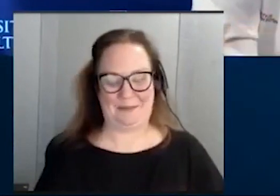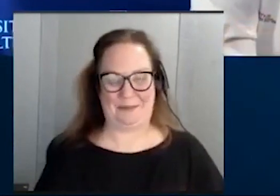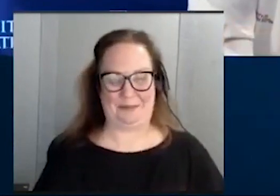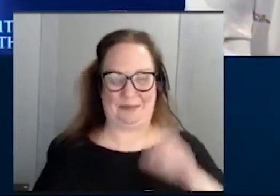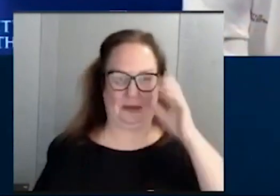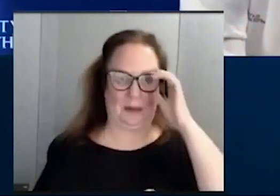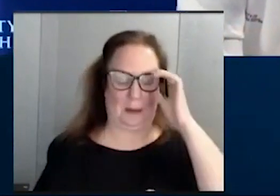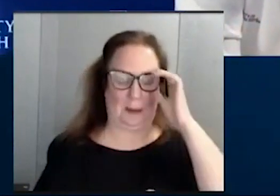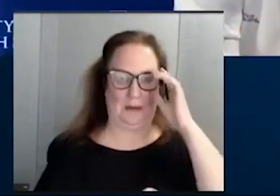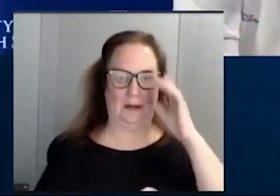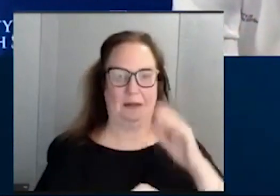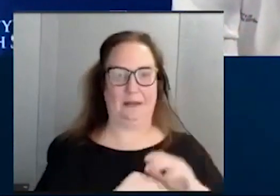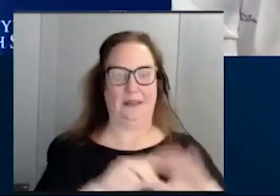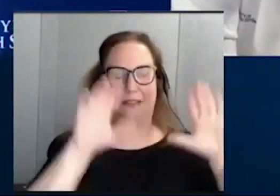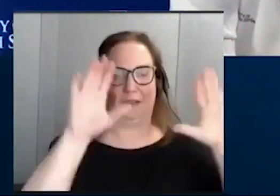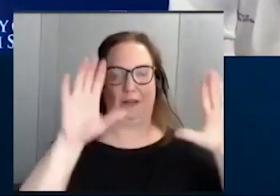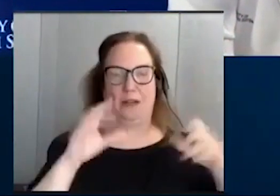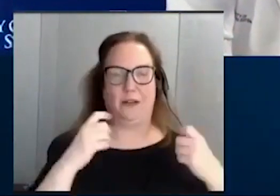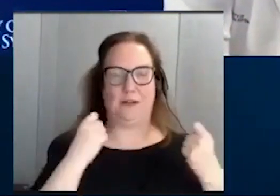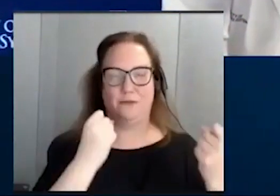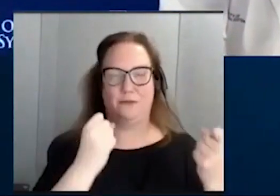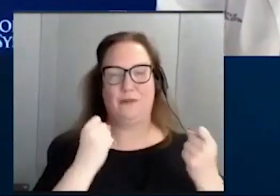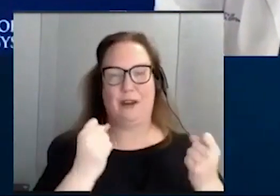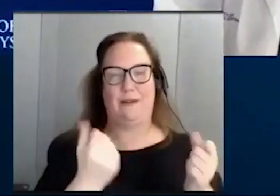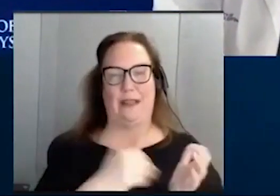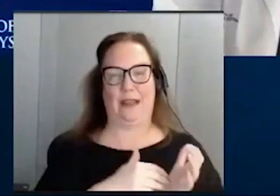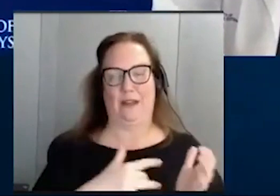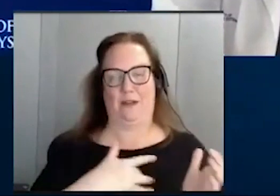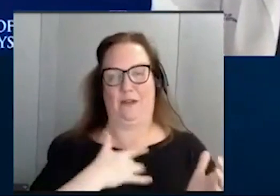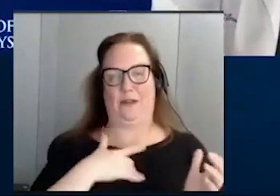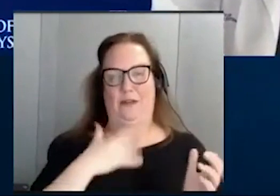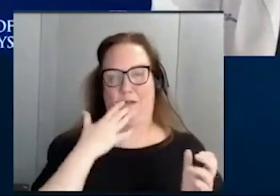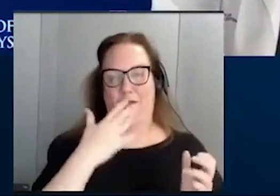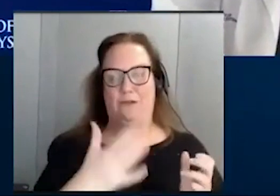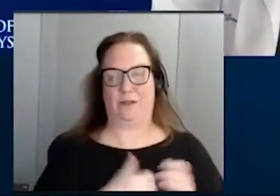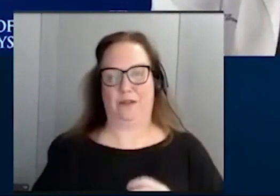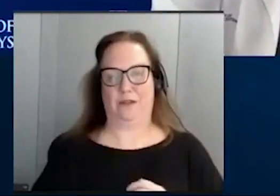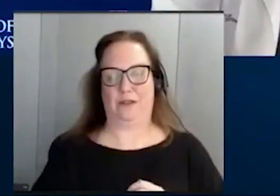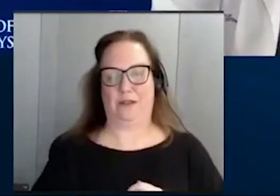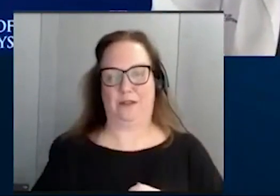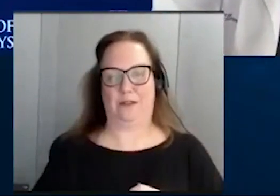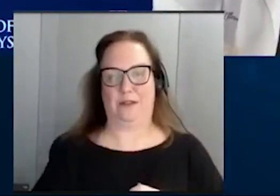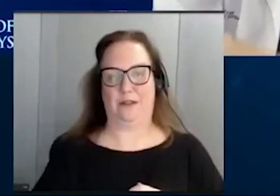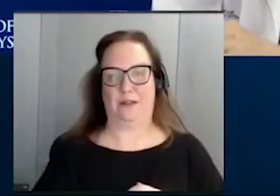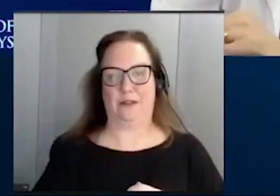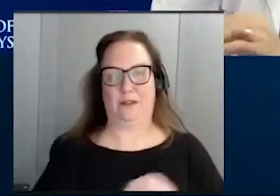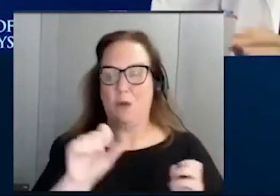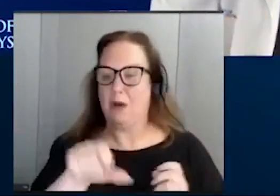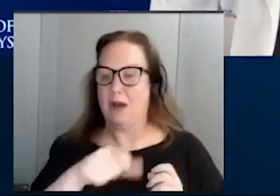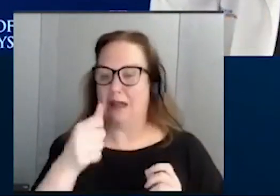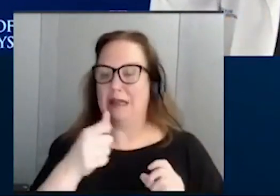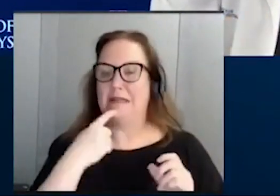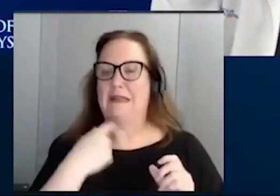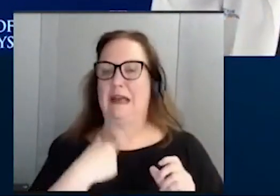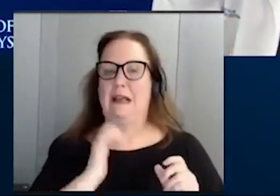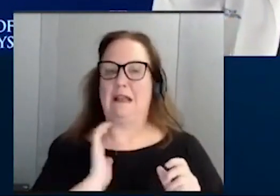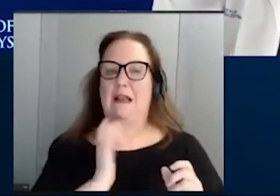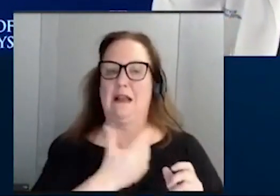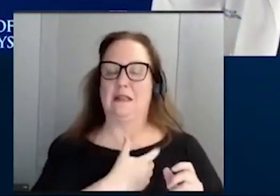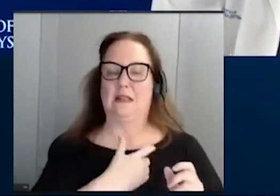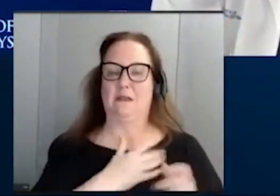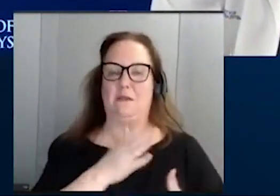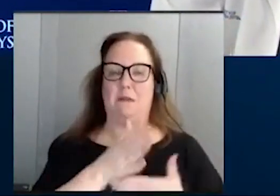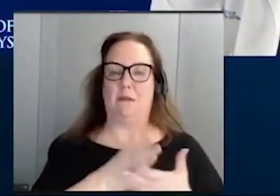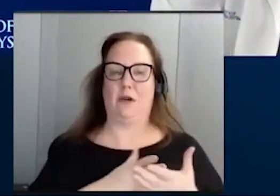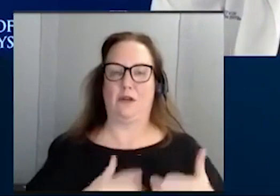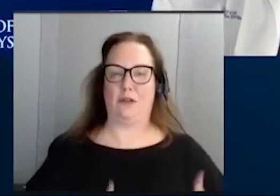to get back out and drive. I know that's got to feel good to you. What else? Tell us about what parts of your life you've been